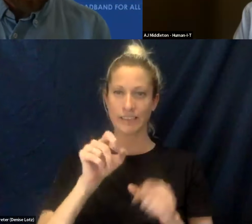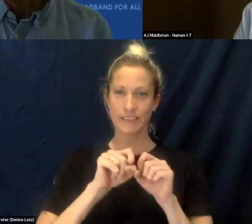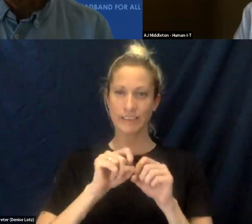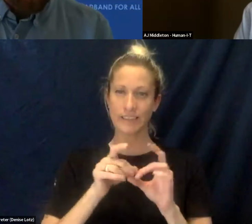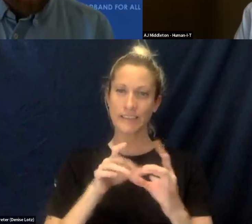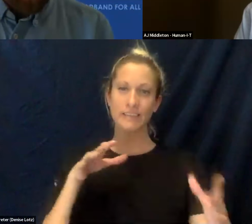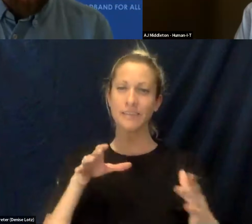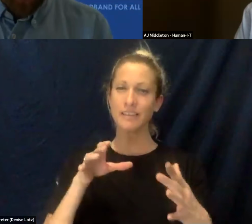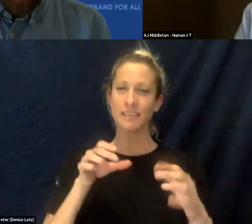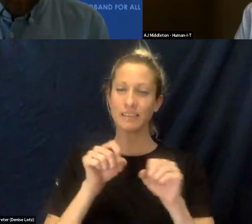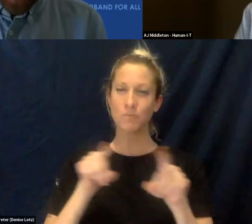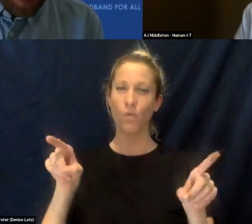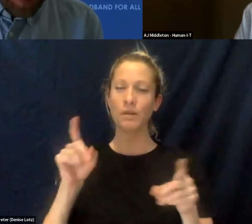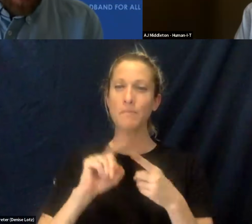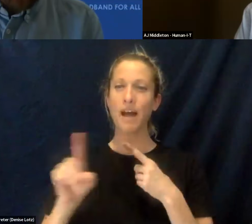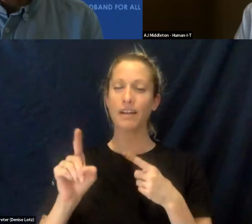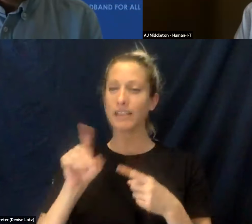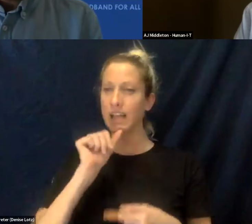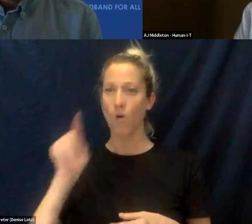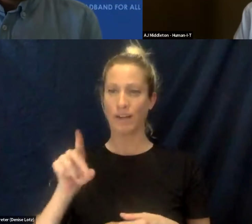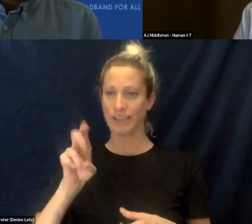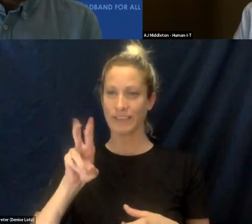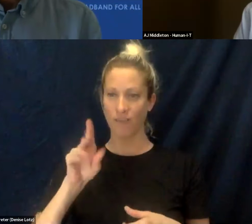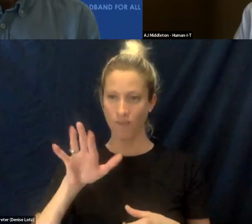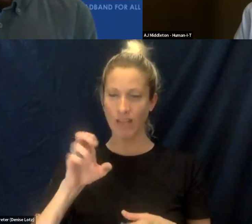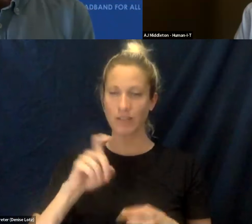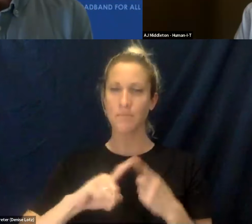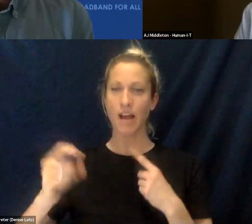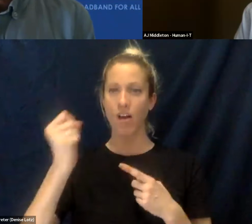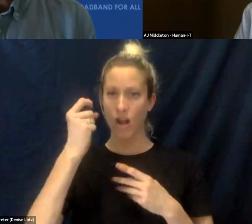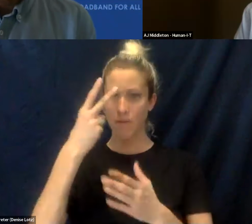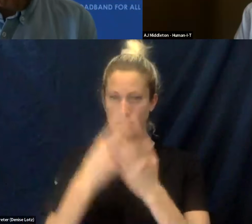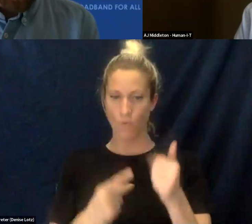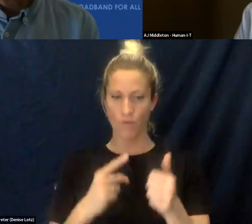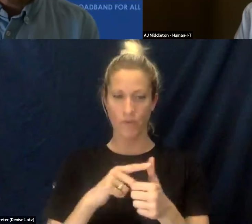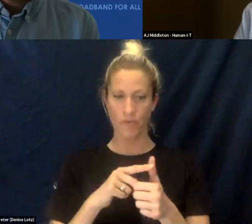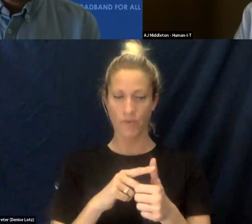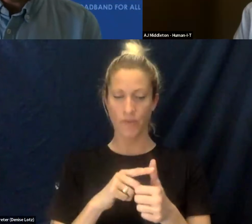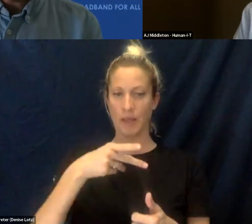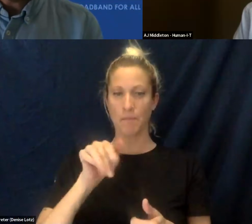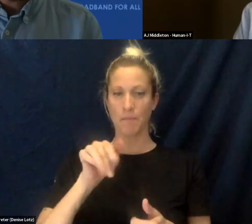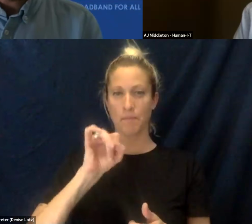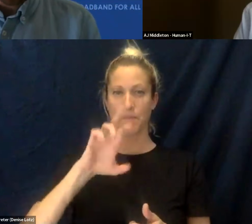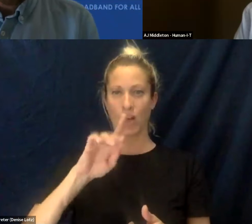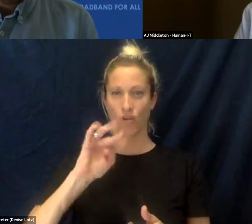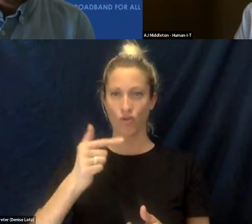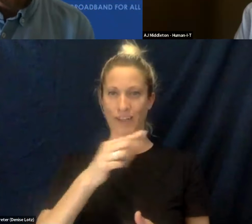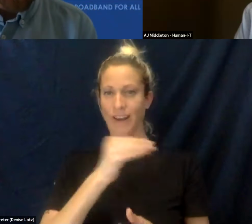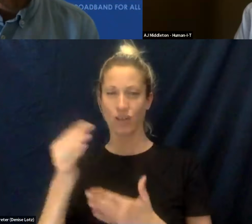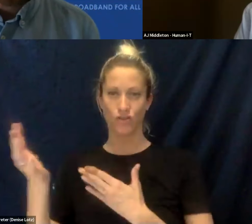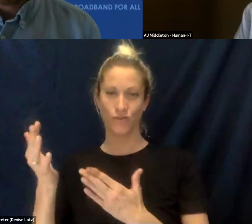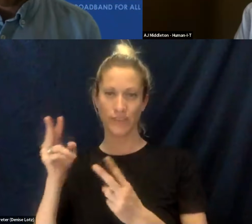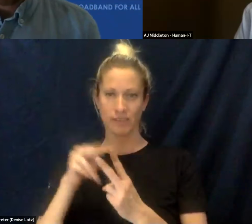just about the device, like you said, but it's understanding both the pairing and the services of those